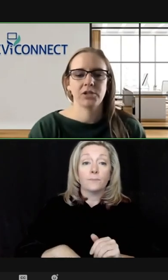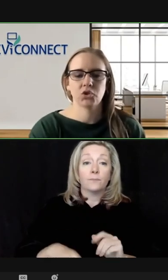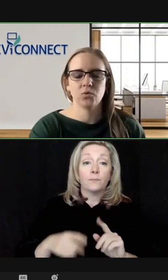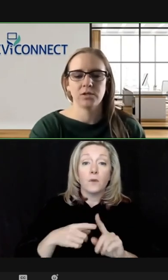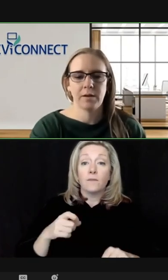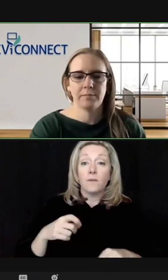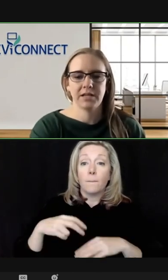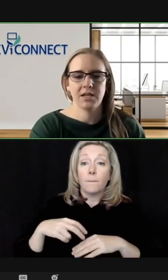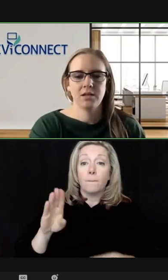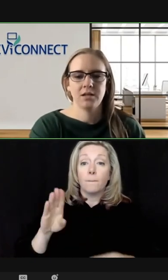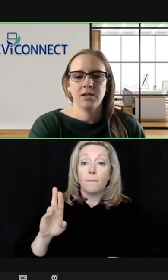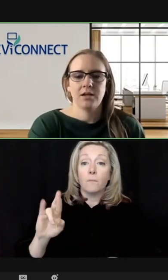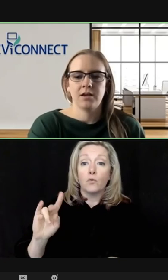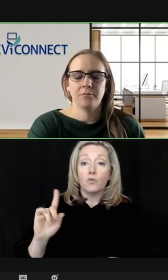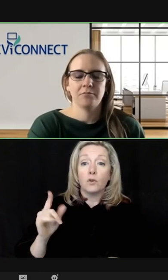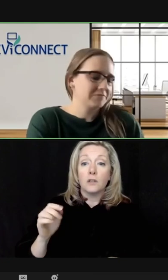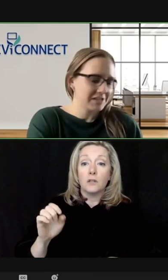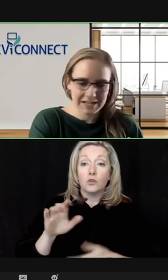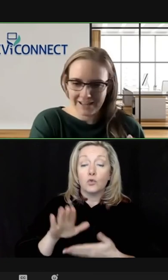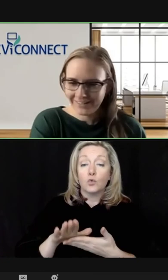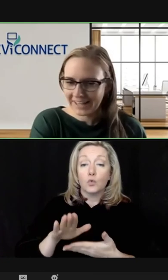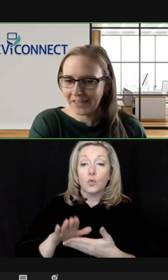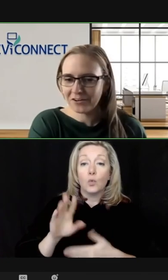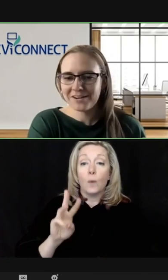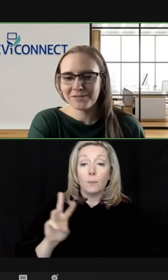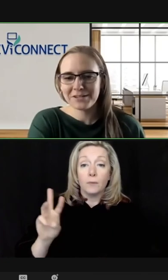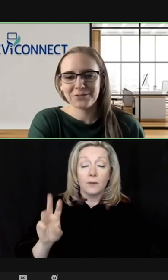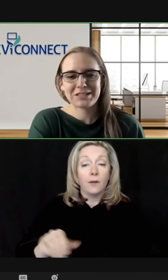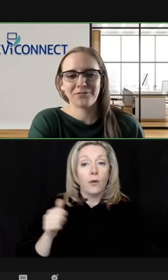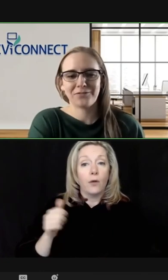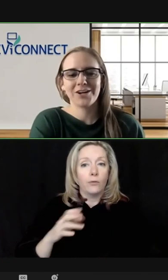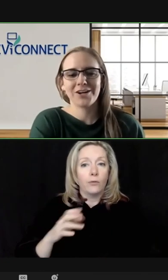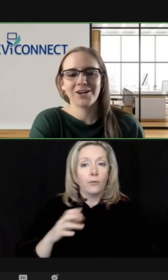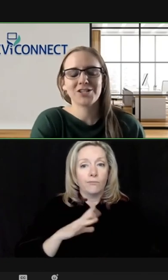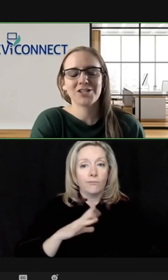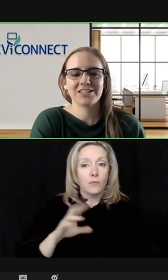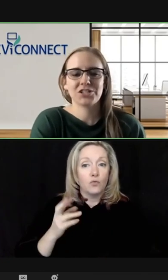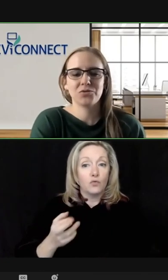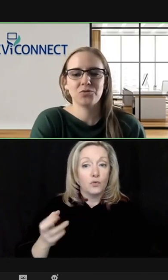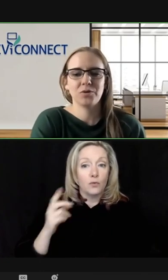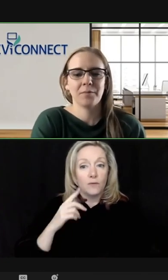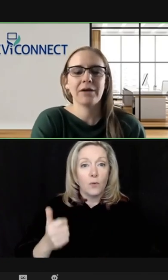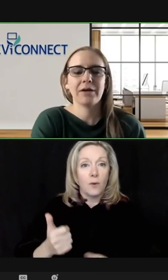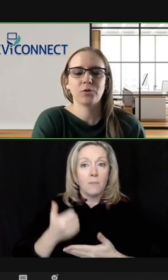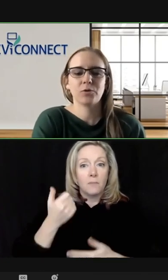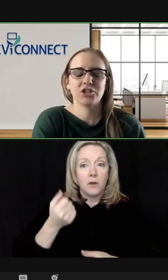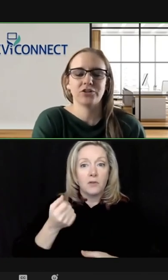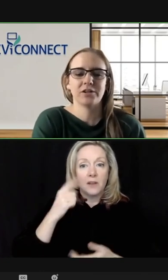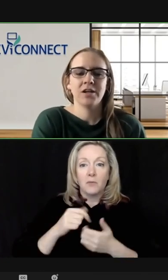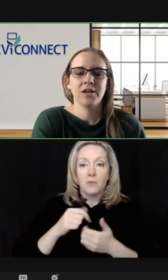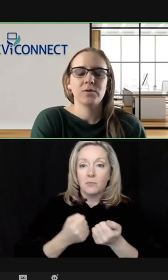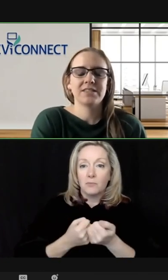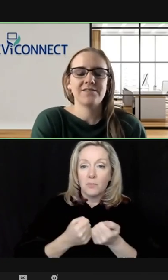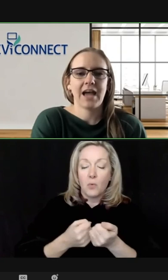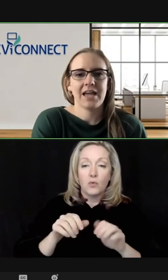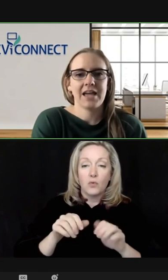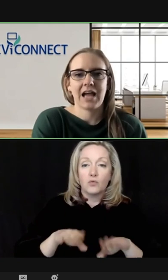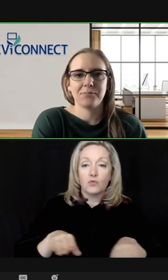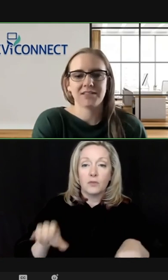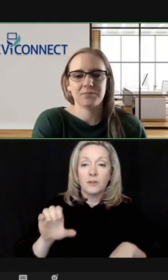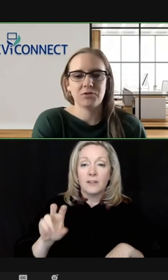by the Bridge Schools website. Yet again, another great resource for understanding how to support children